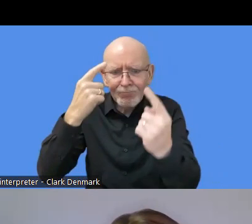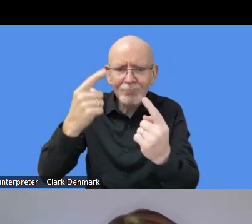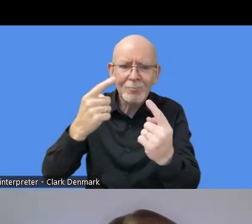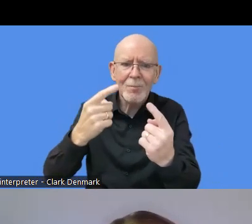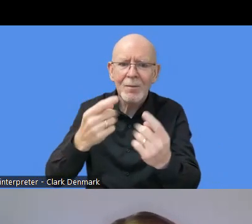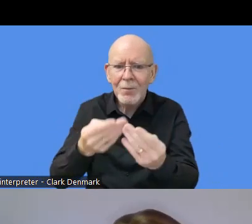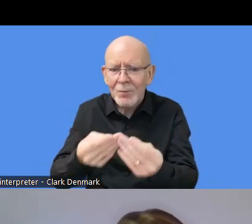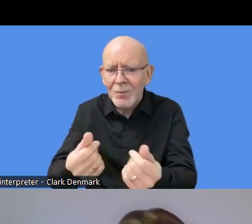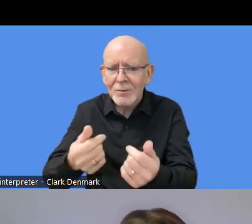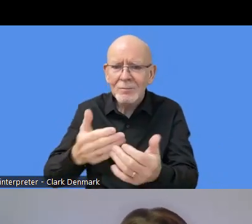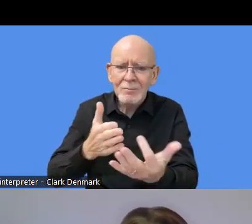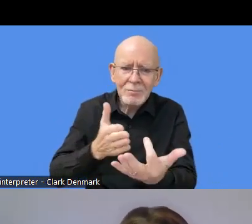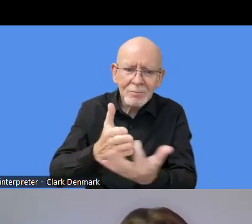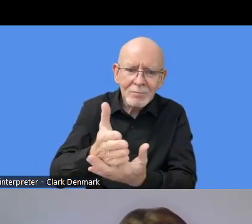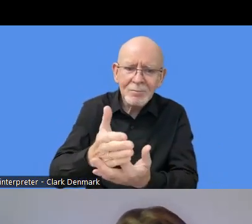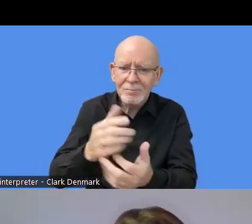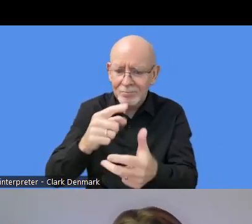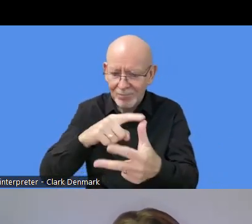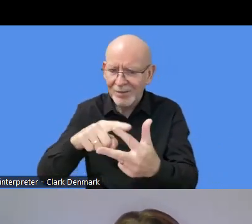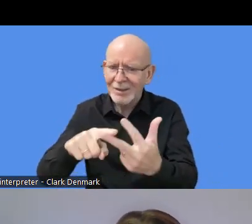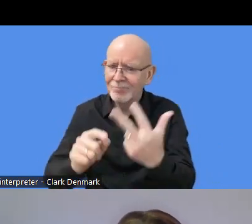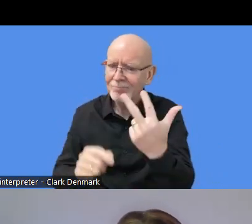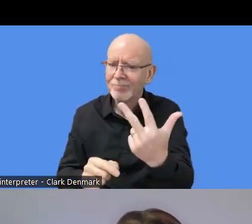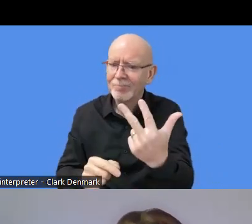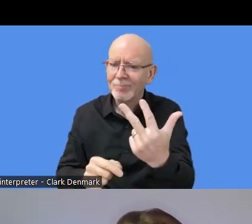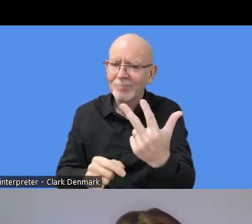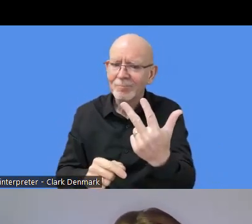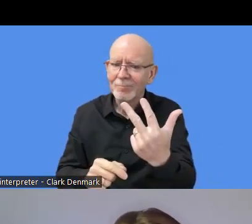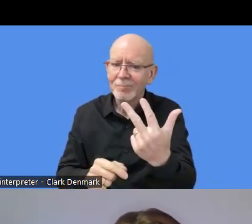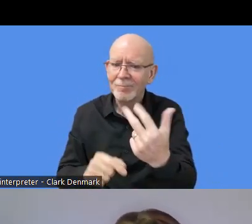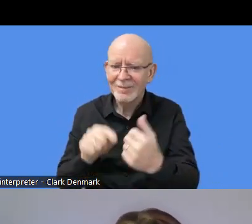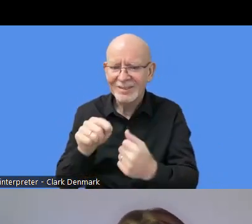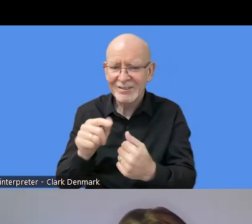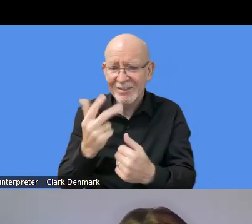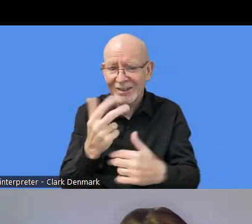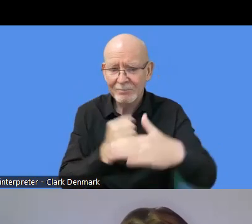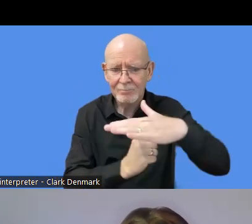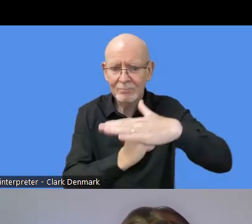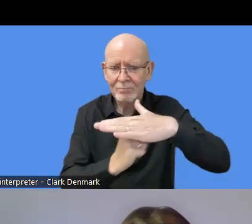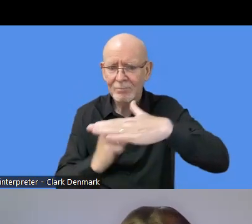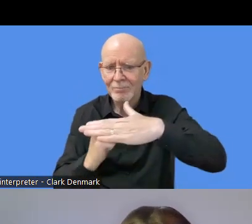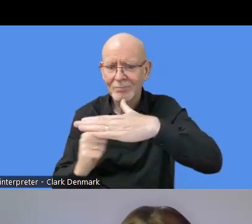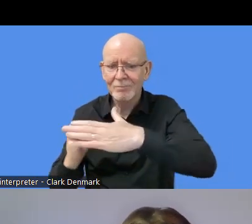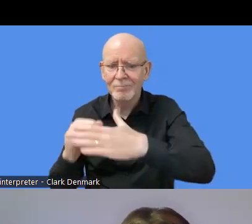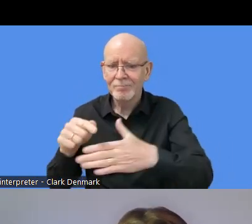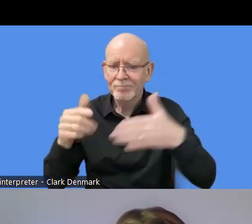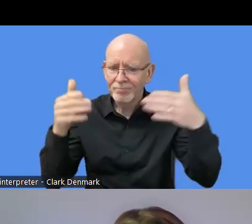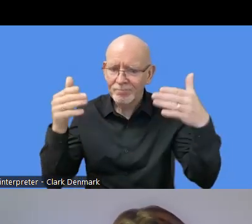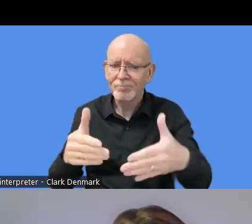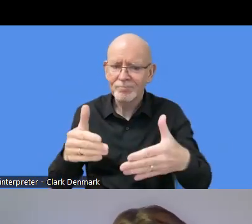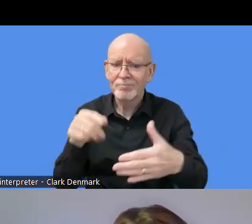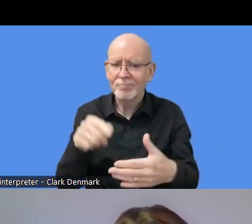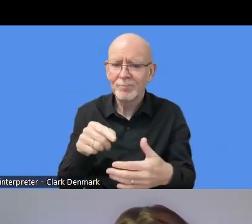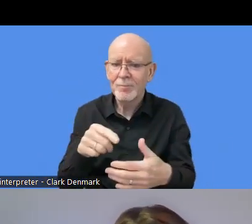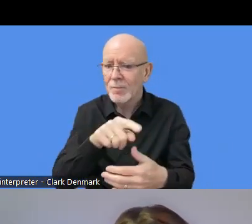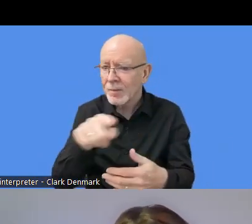focusing on when they're screening the nominations. So it's innovation, impact, and scalability.